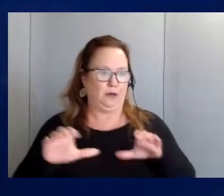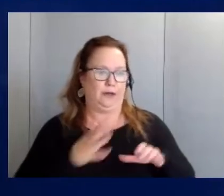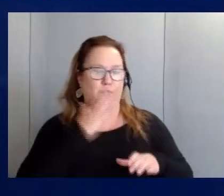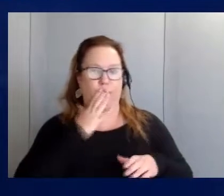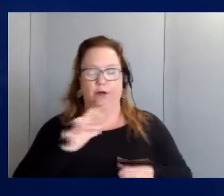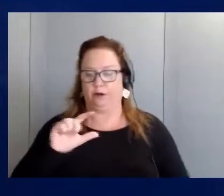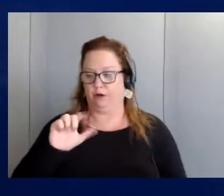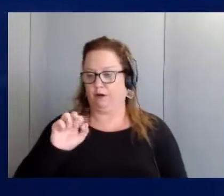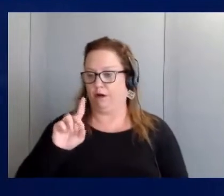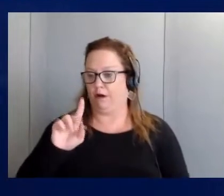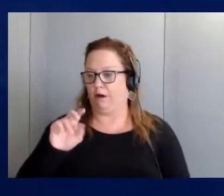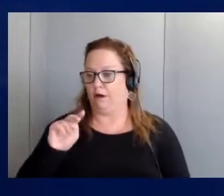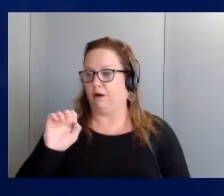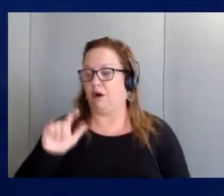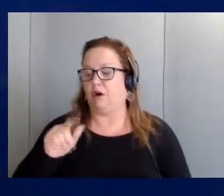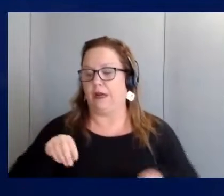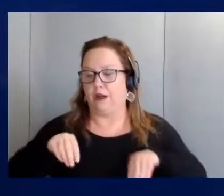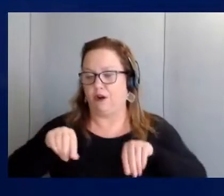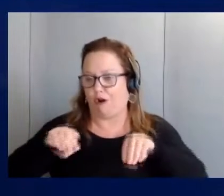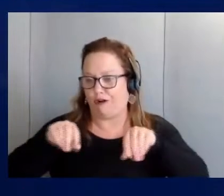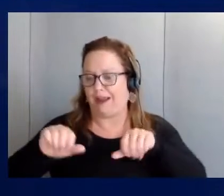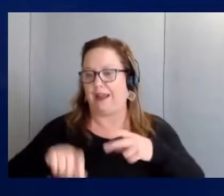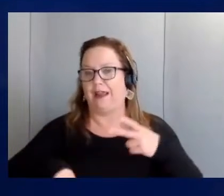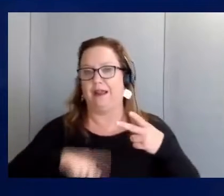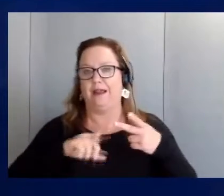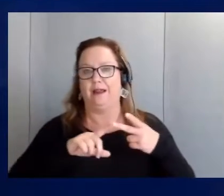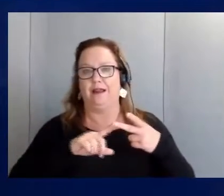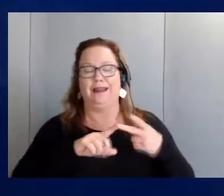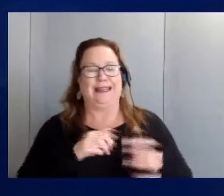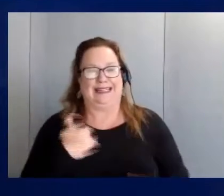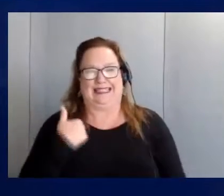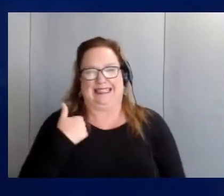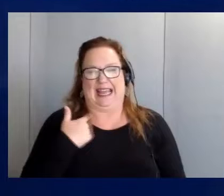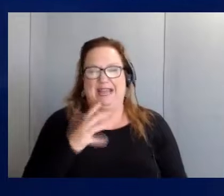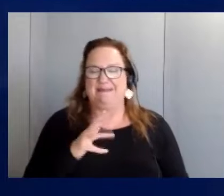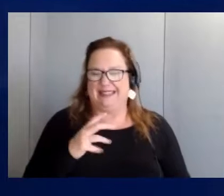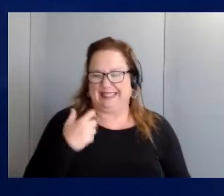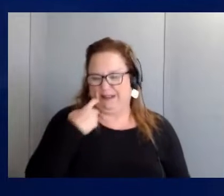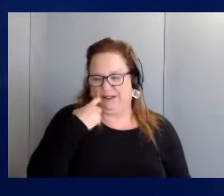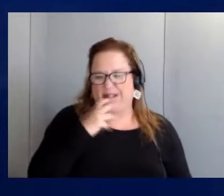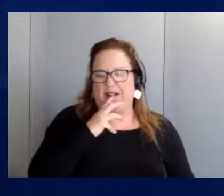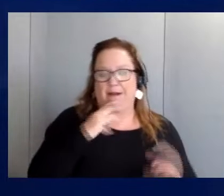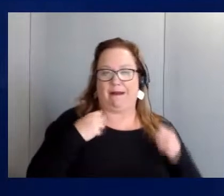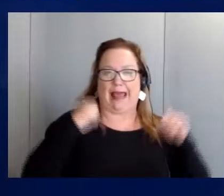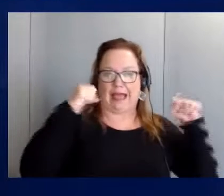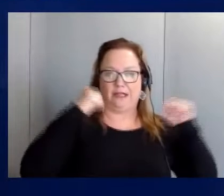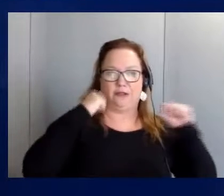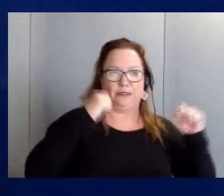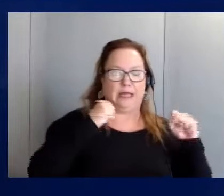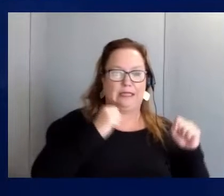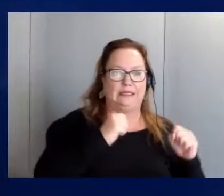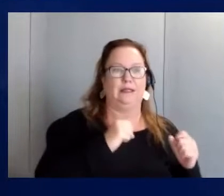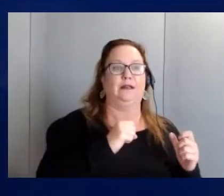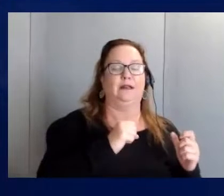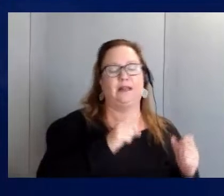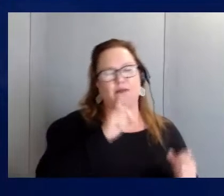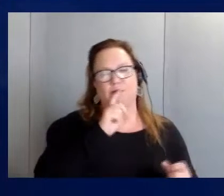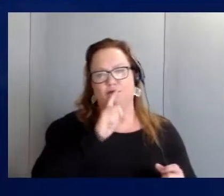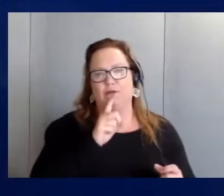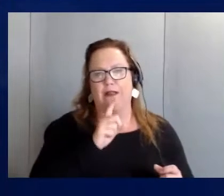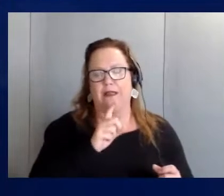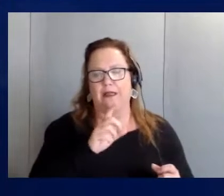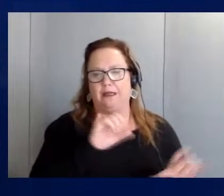gardening, the same way that Dr. Burns was talking about zero to something being important, that's really true for the way that we use our